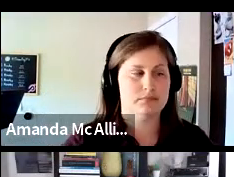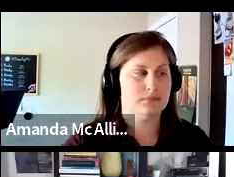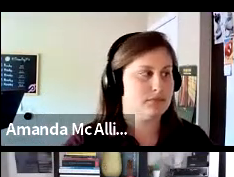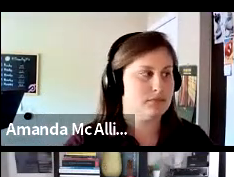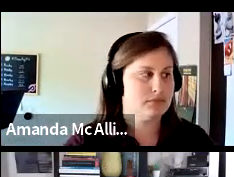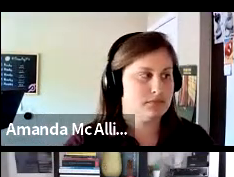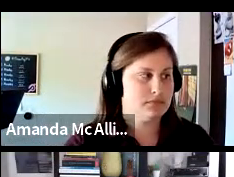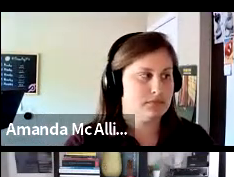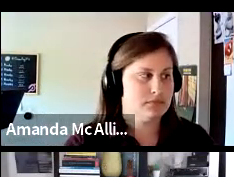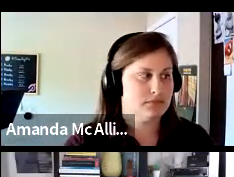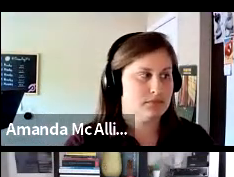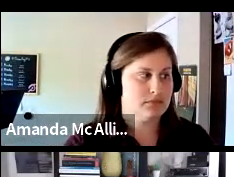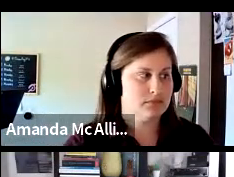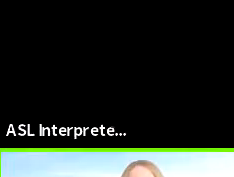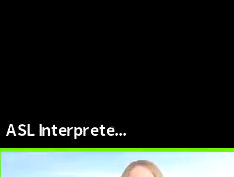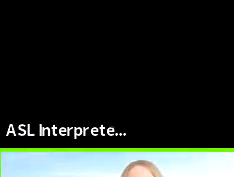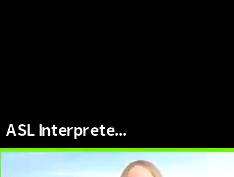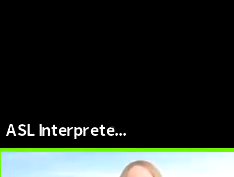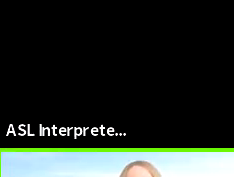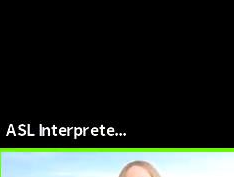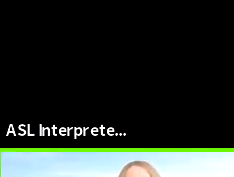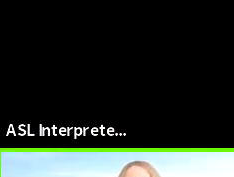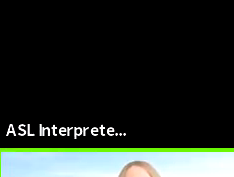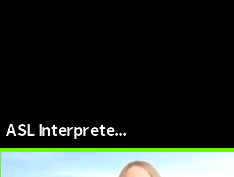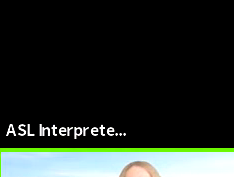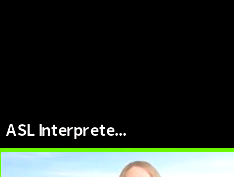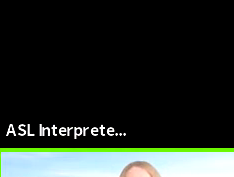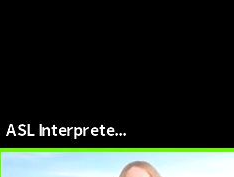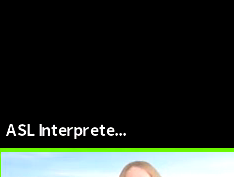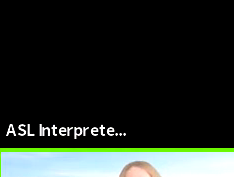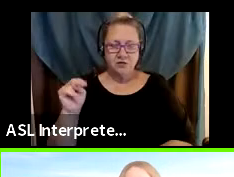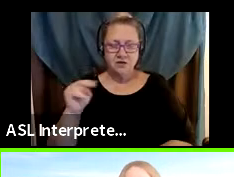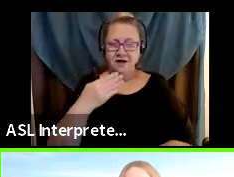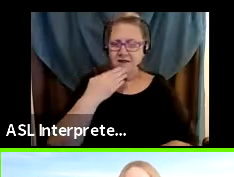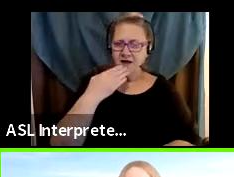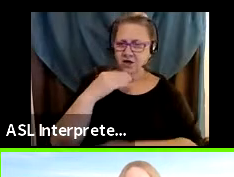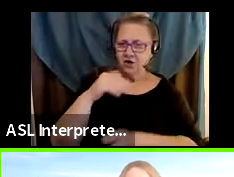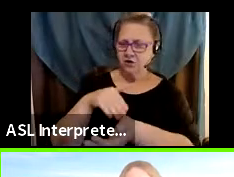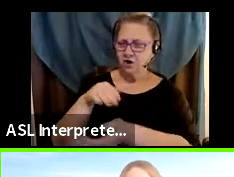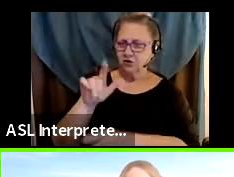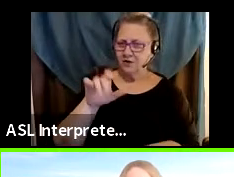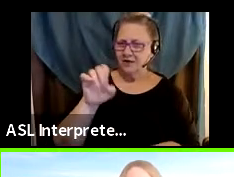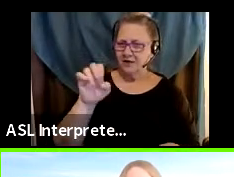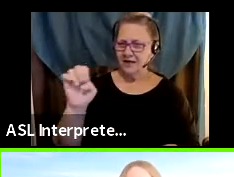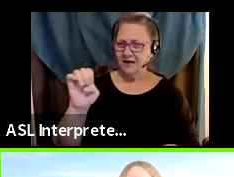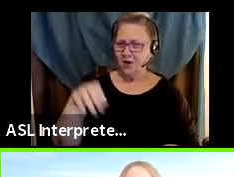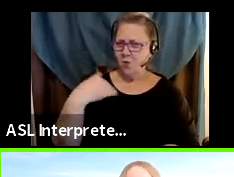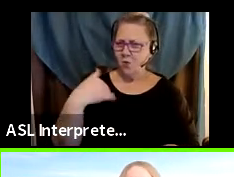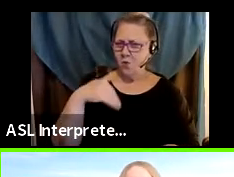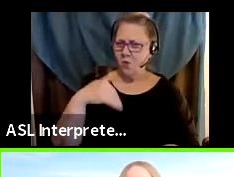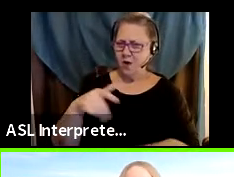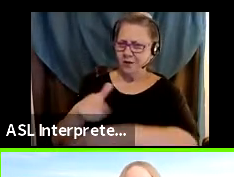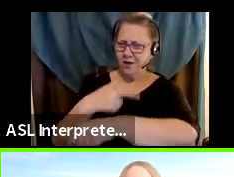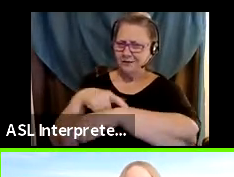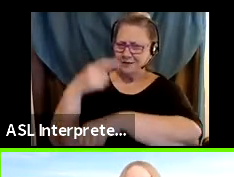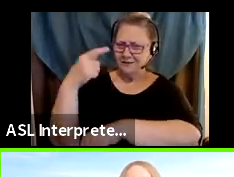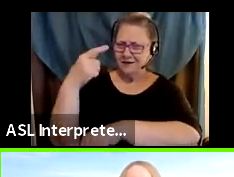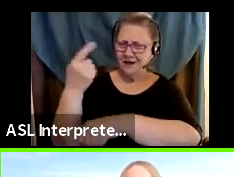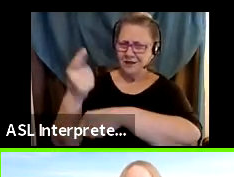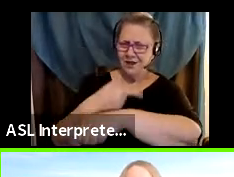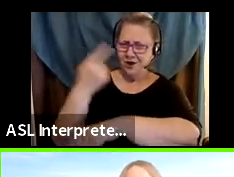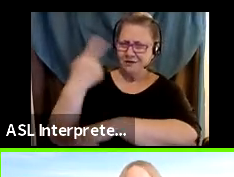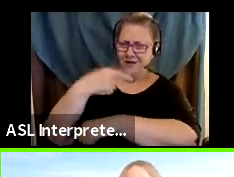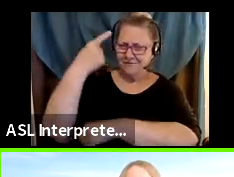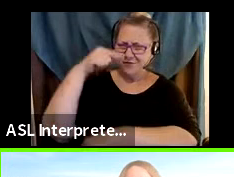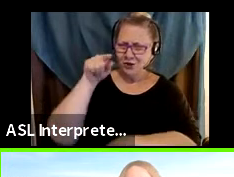the California School Board Association. I guess and thank you, Dr. Lee. I can't believe you're here. It was a long day. But I